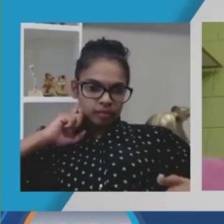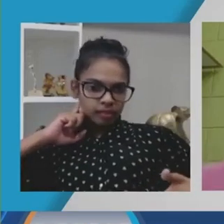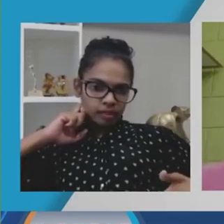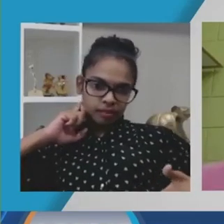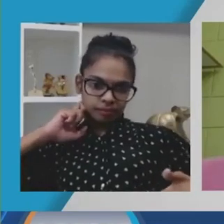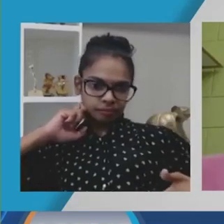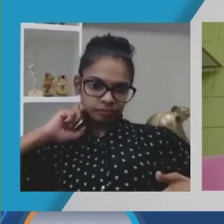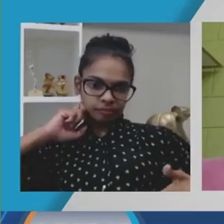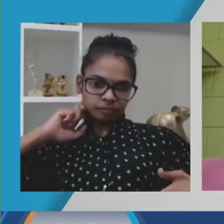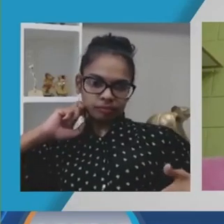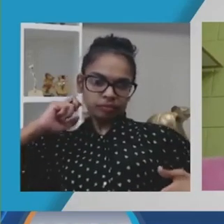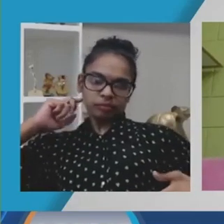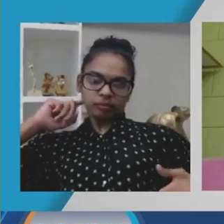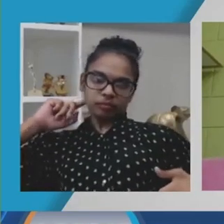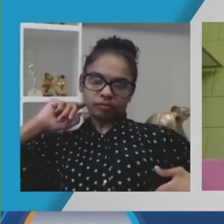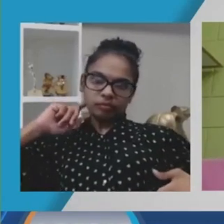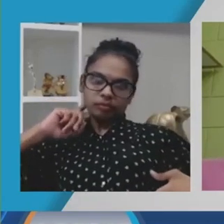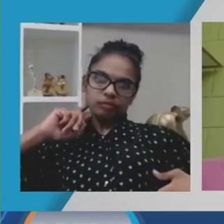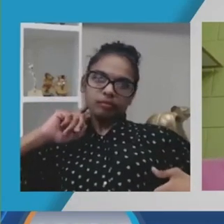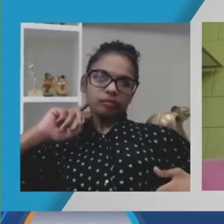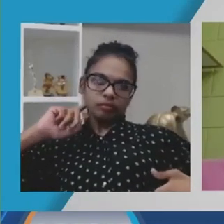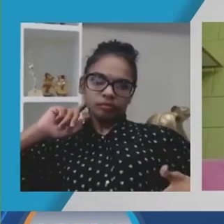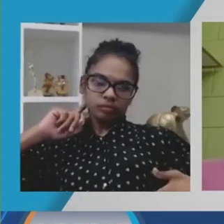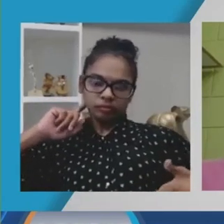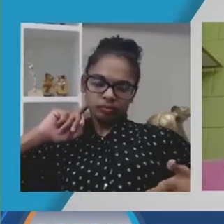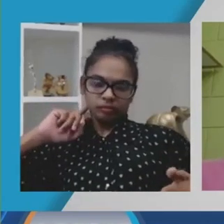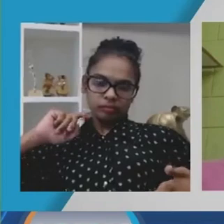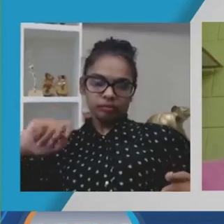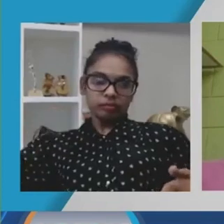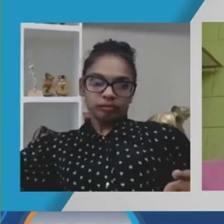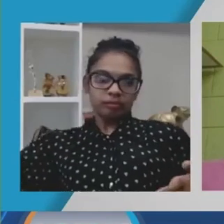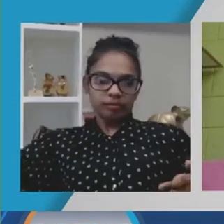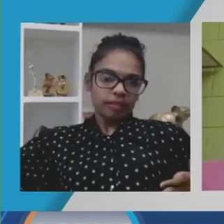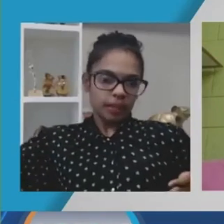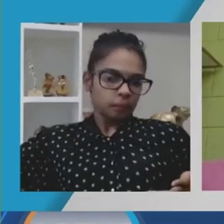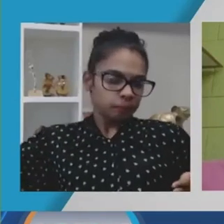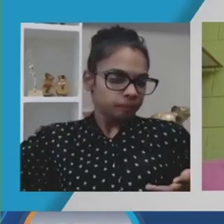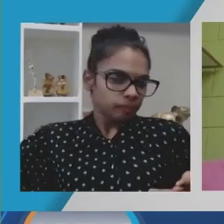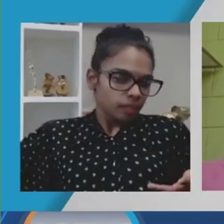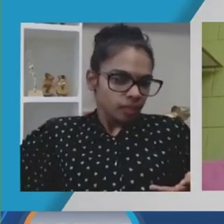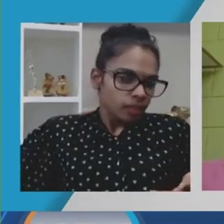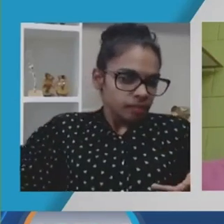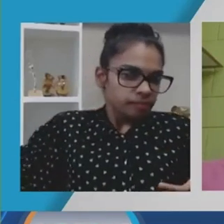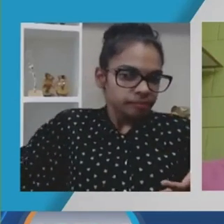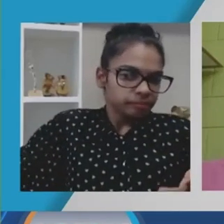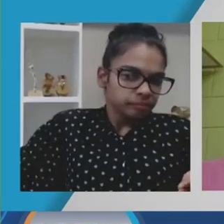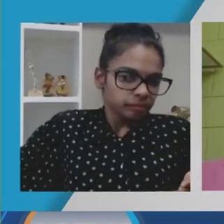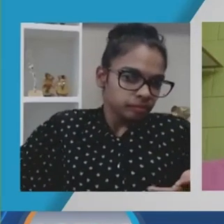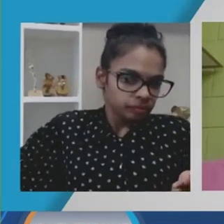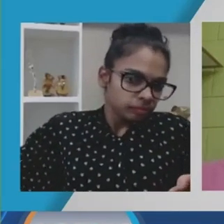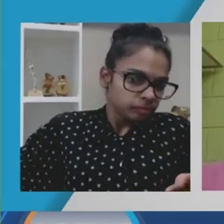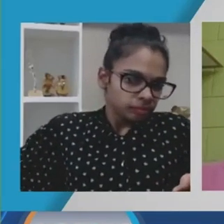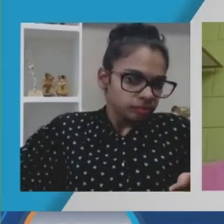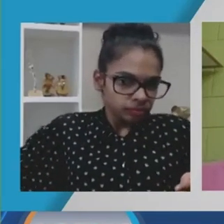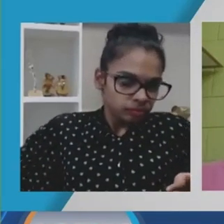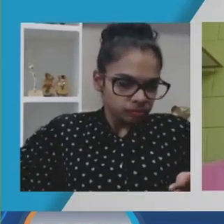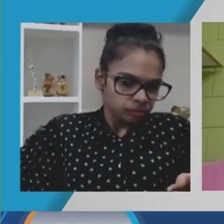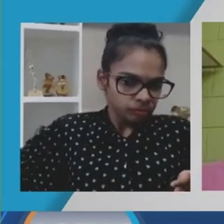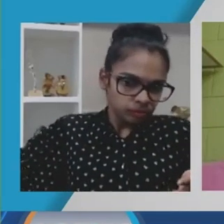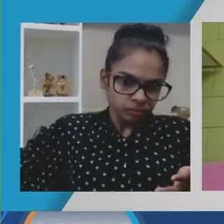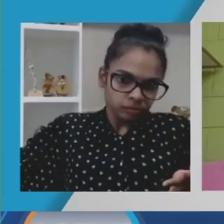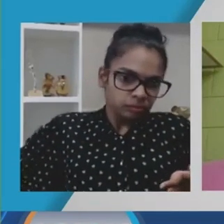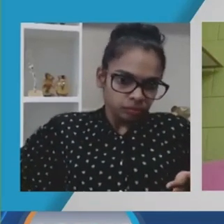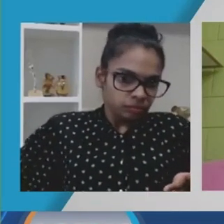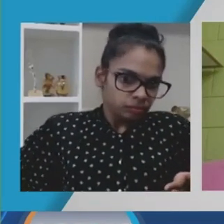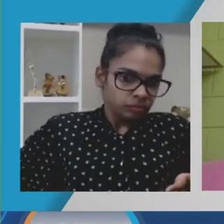to disabilities, the language is vague and open to much interpretation. It also places the burden of responsibility on persons with disabilities